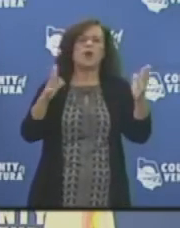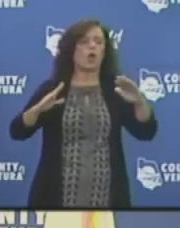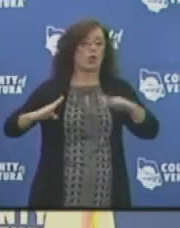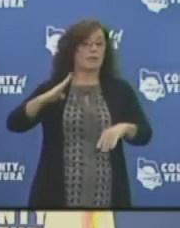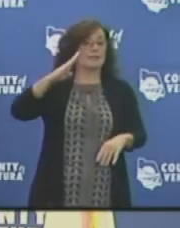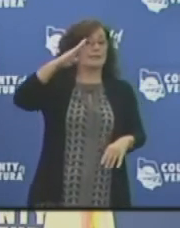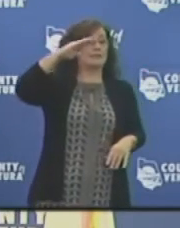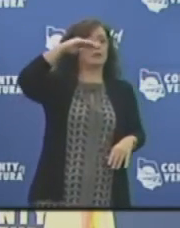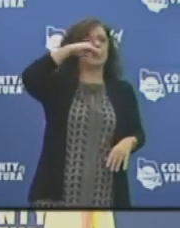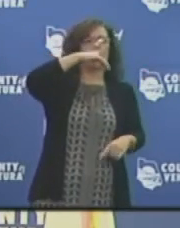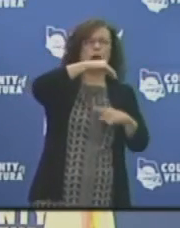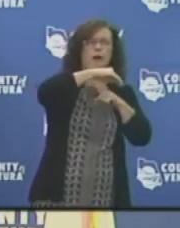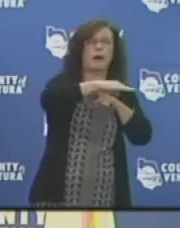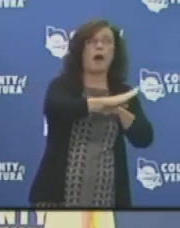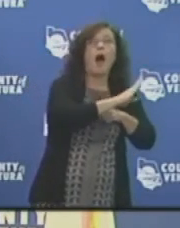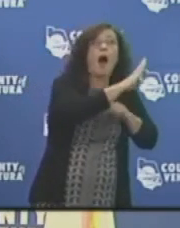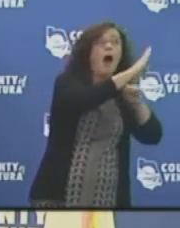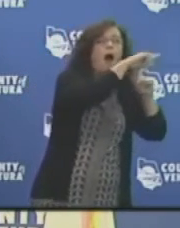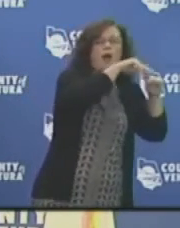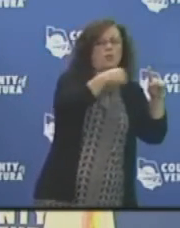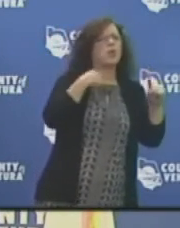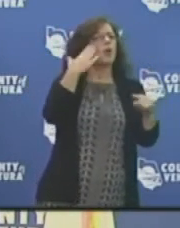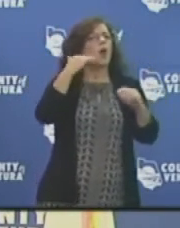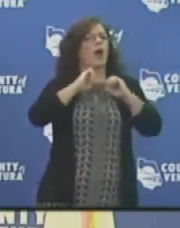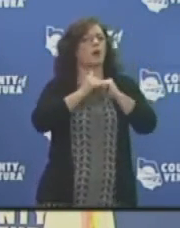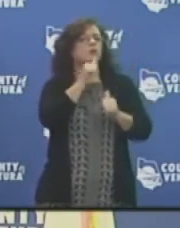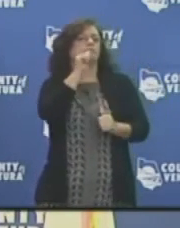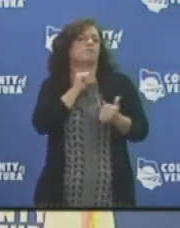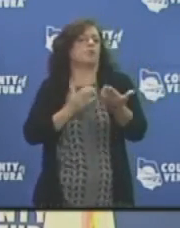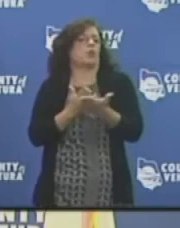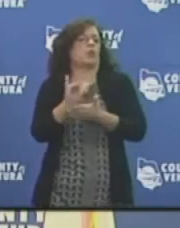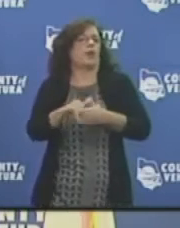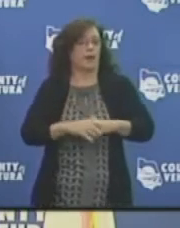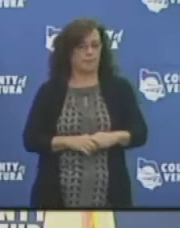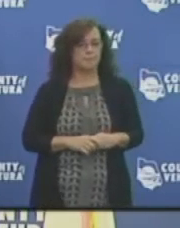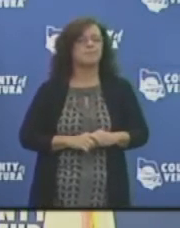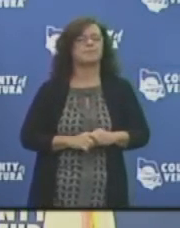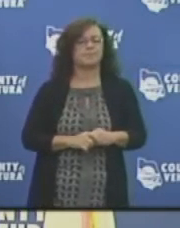a quote from Sergeant Ron Helis's wife today.